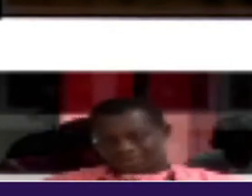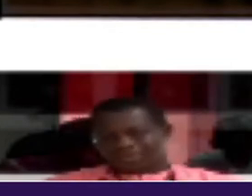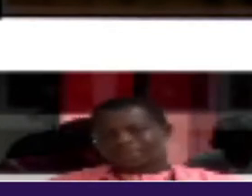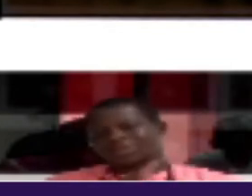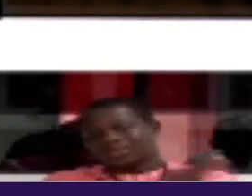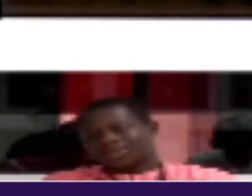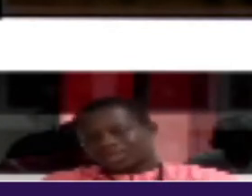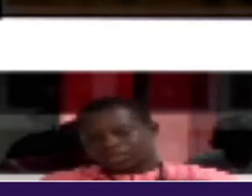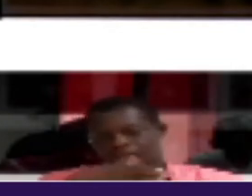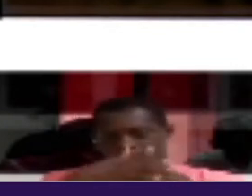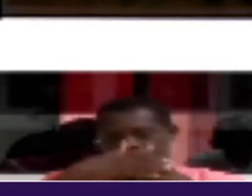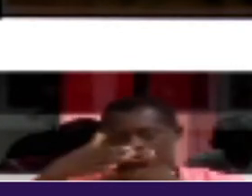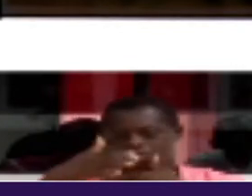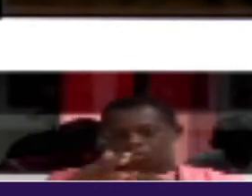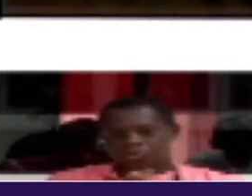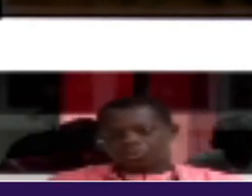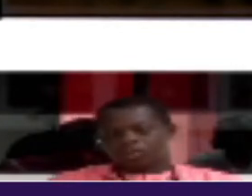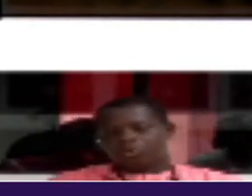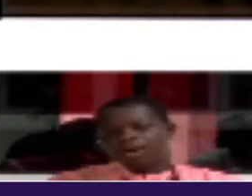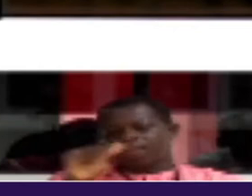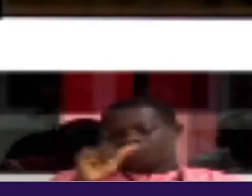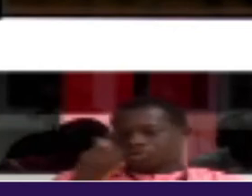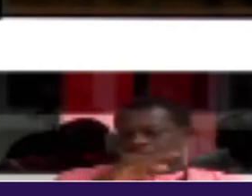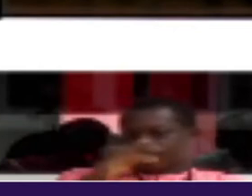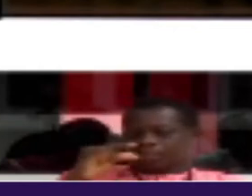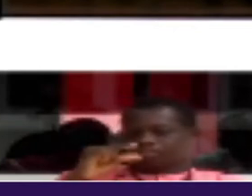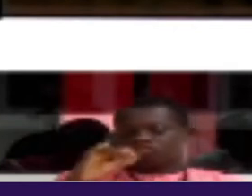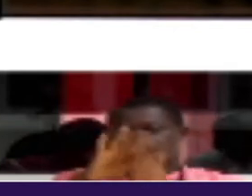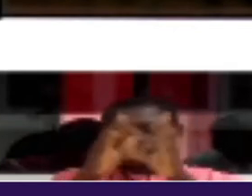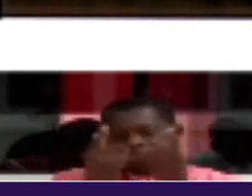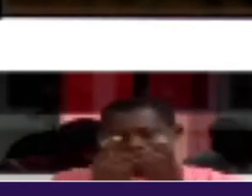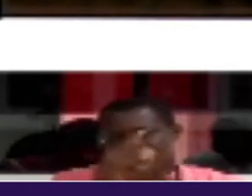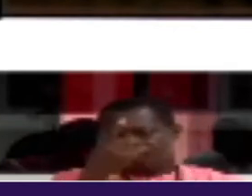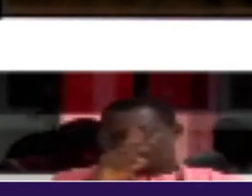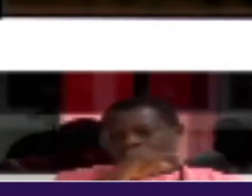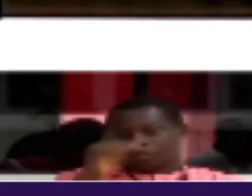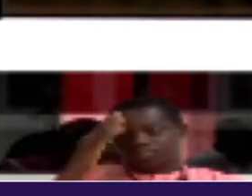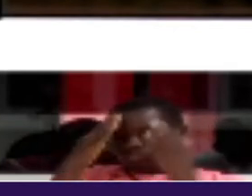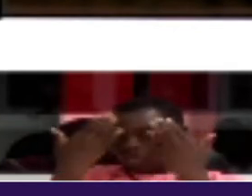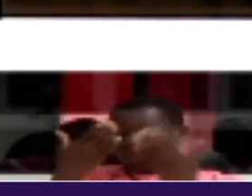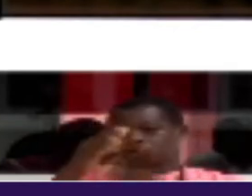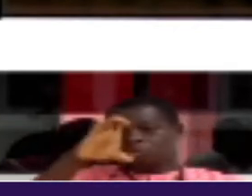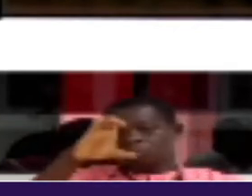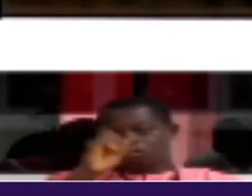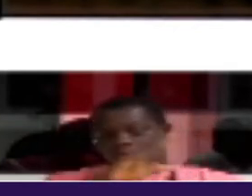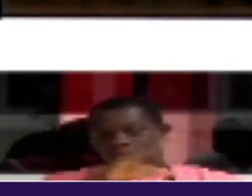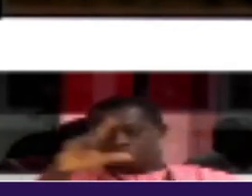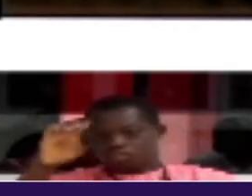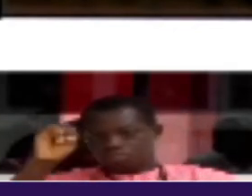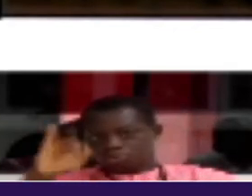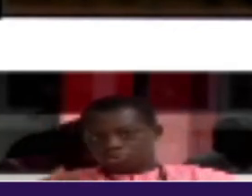it, known as Jagite, something Koli. But we know him as Jagite. And because of his